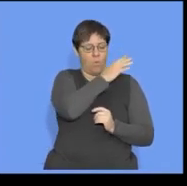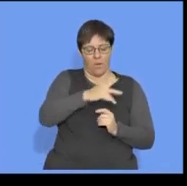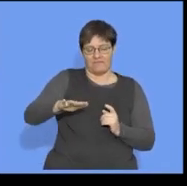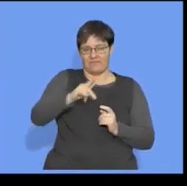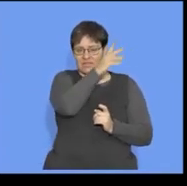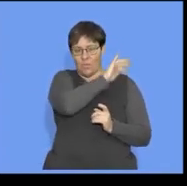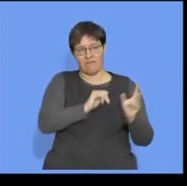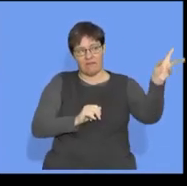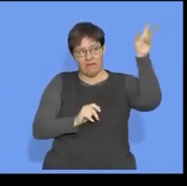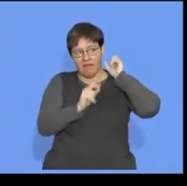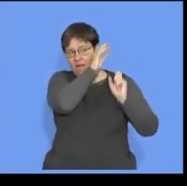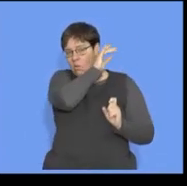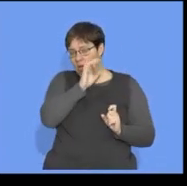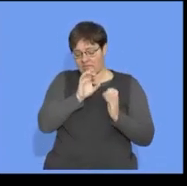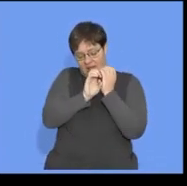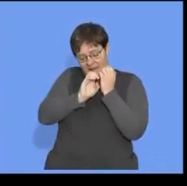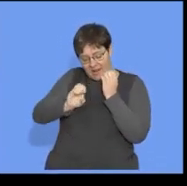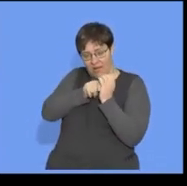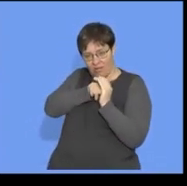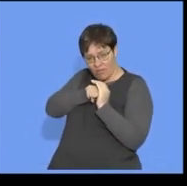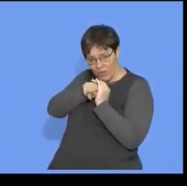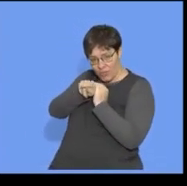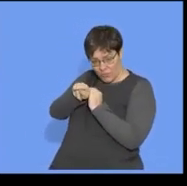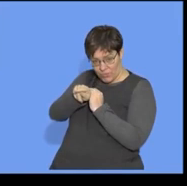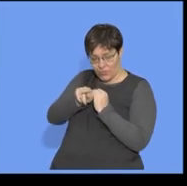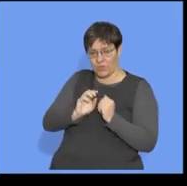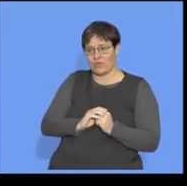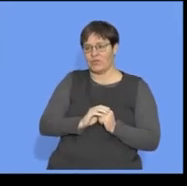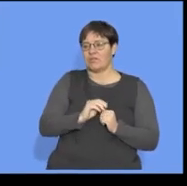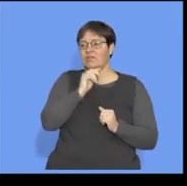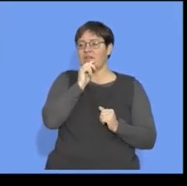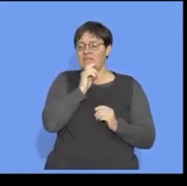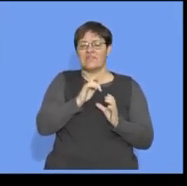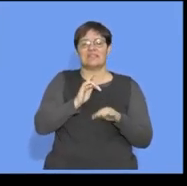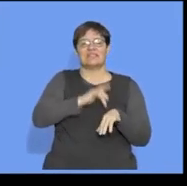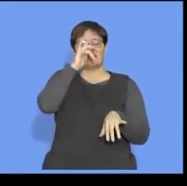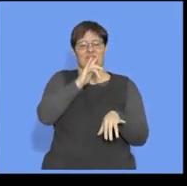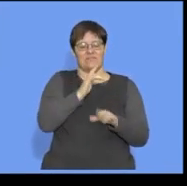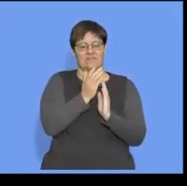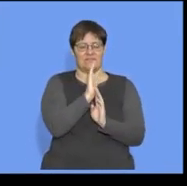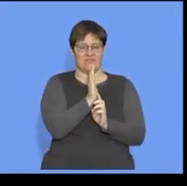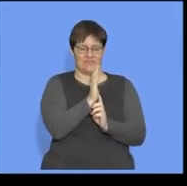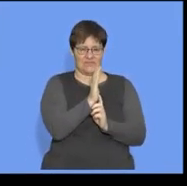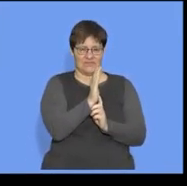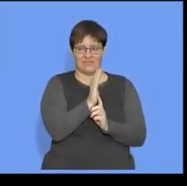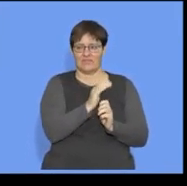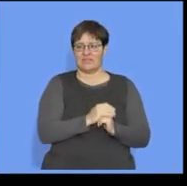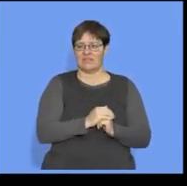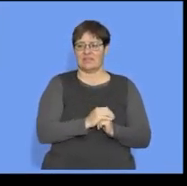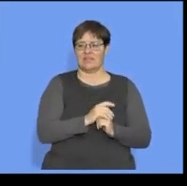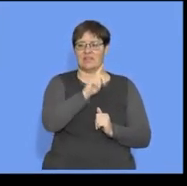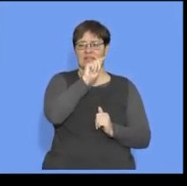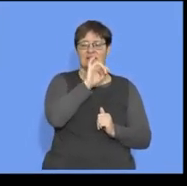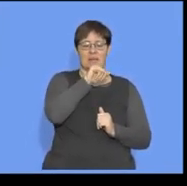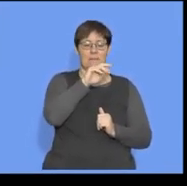sound waves that we're referring to. And from here, we have this sensitive part here that is